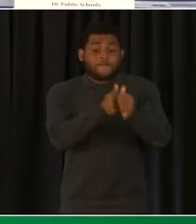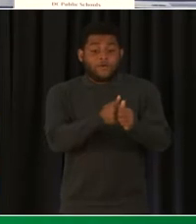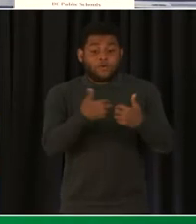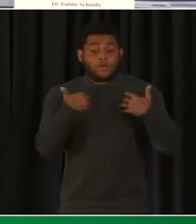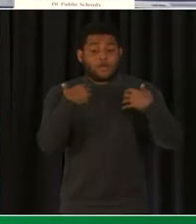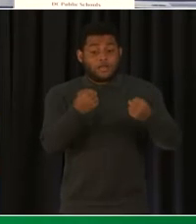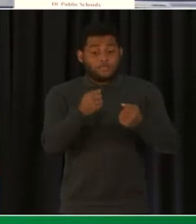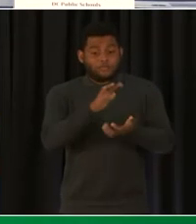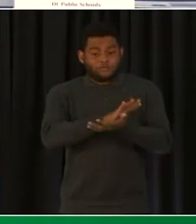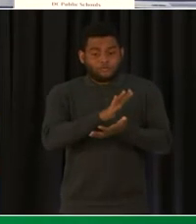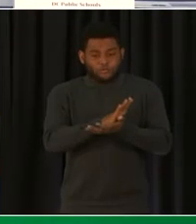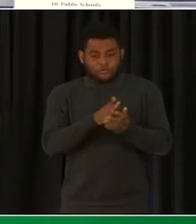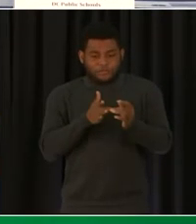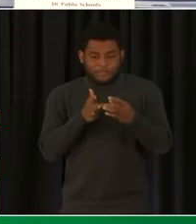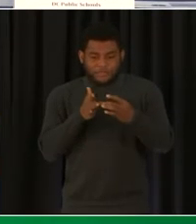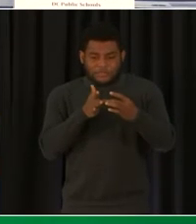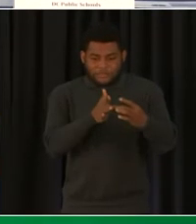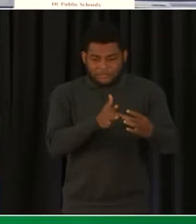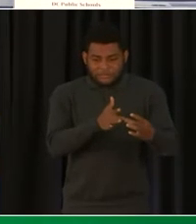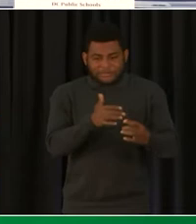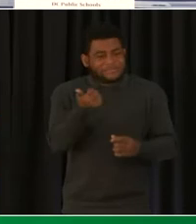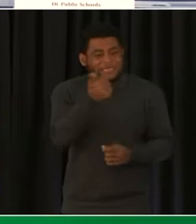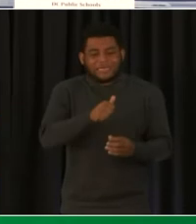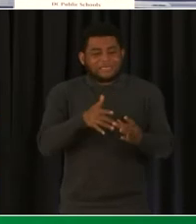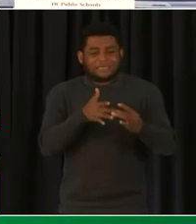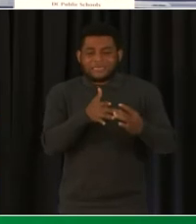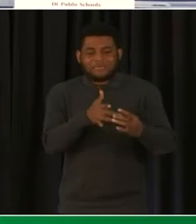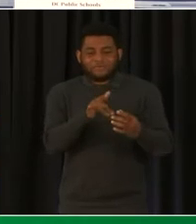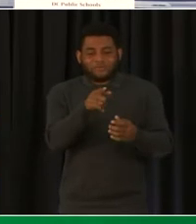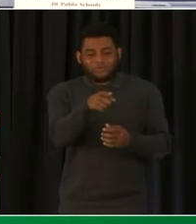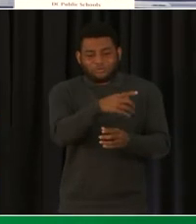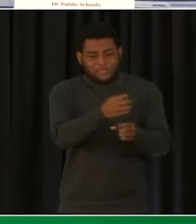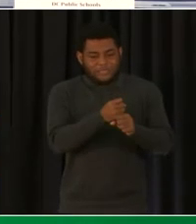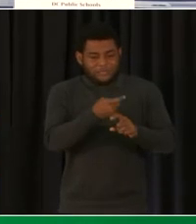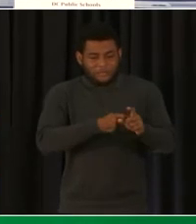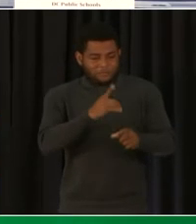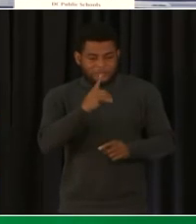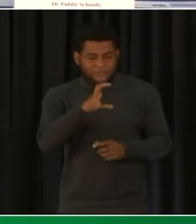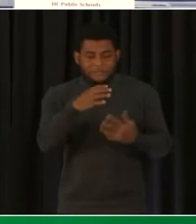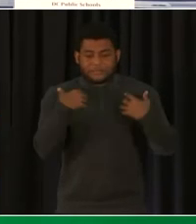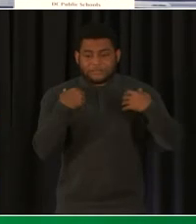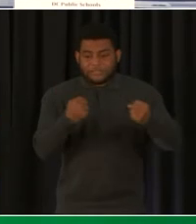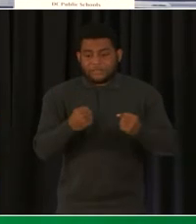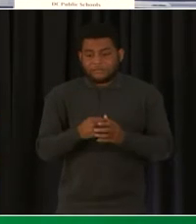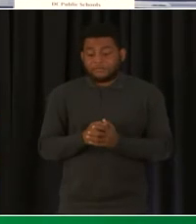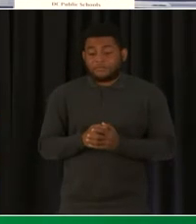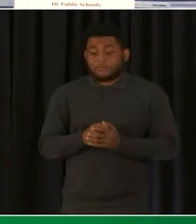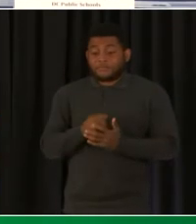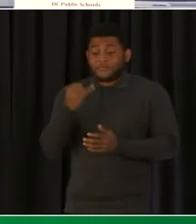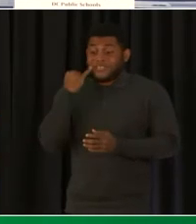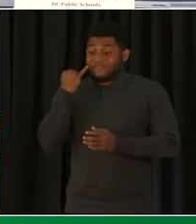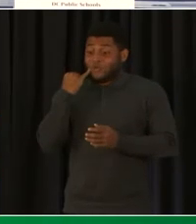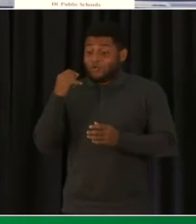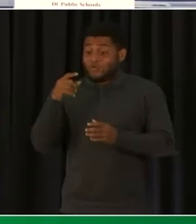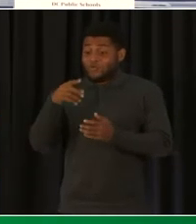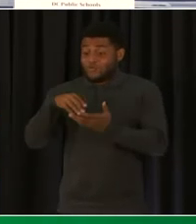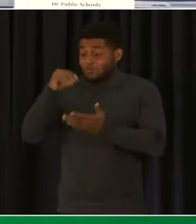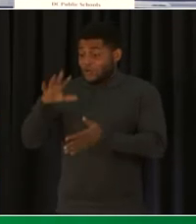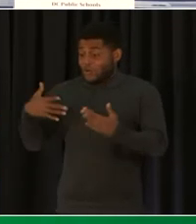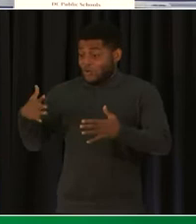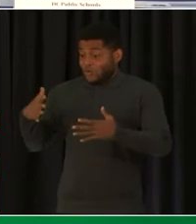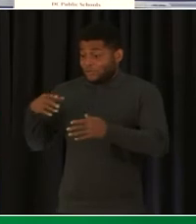school guidance in any guidance that you receive from DC Health. If the student is on campus when the result